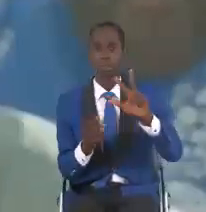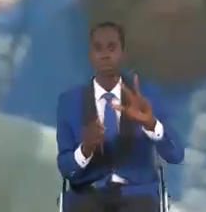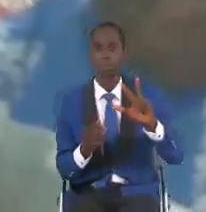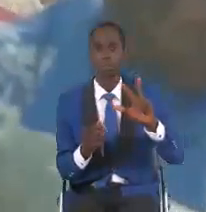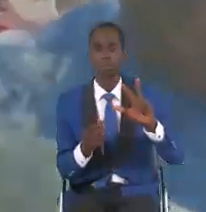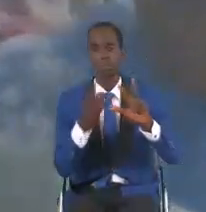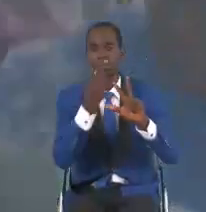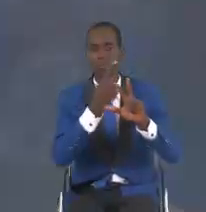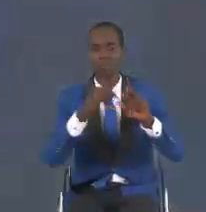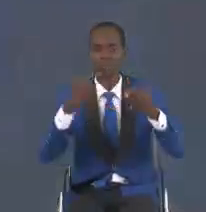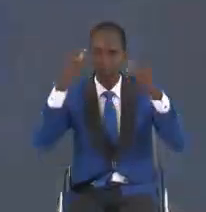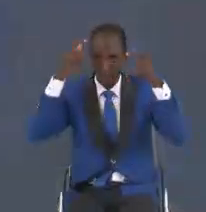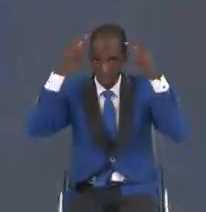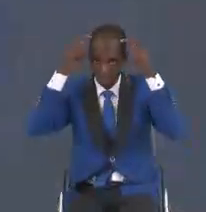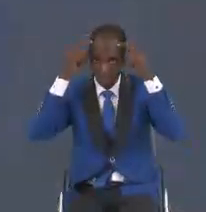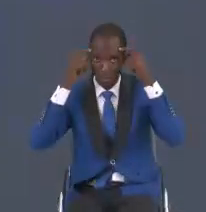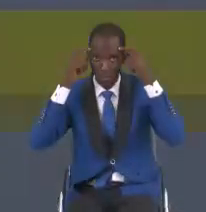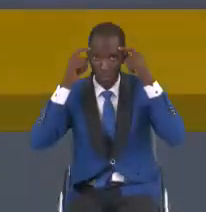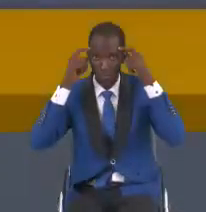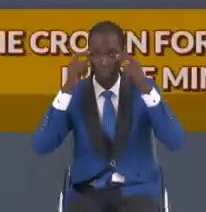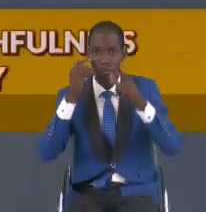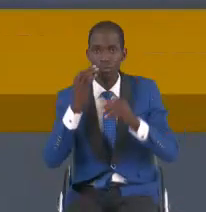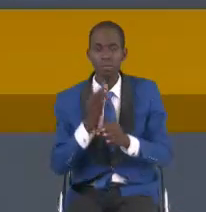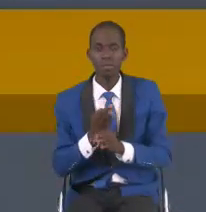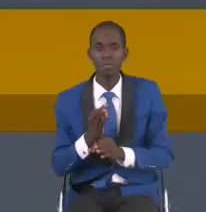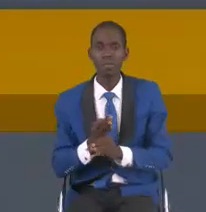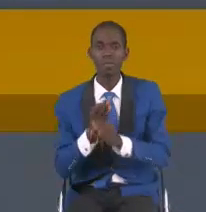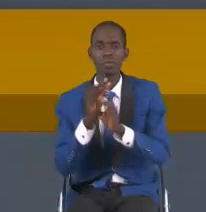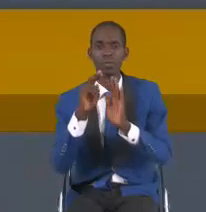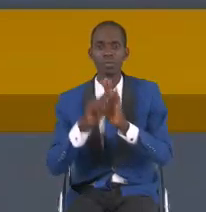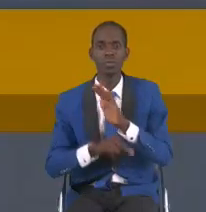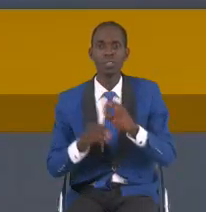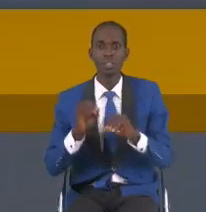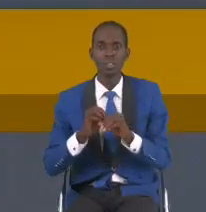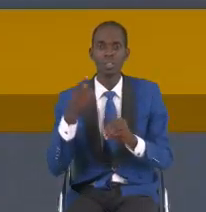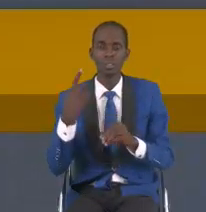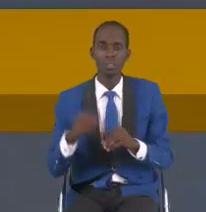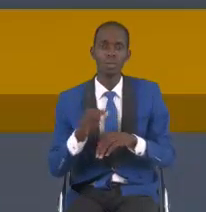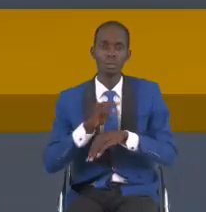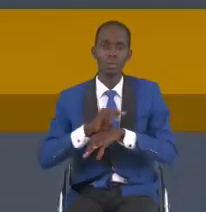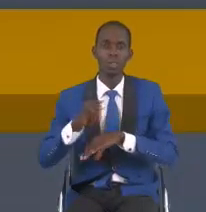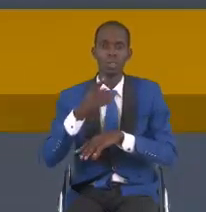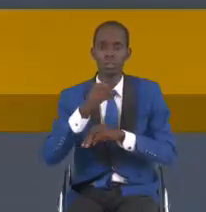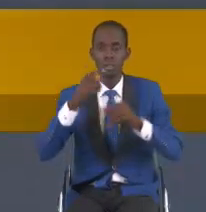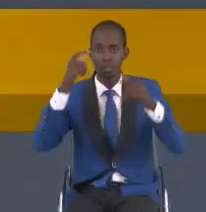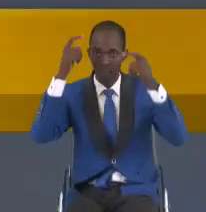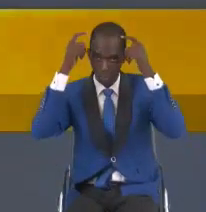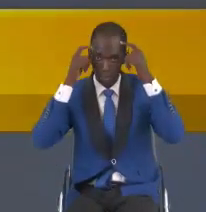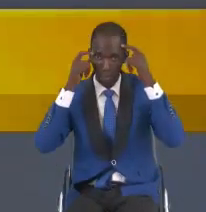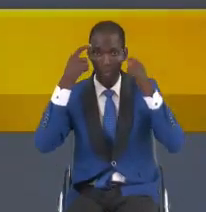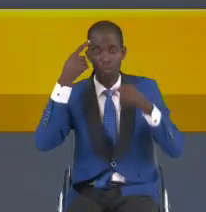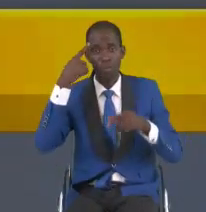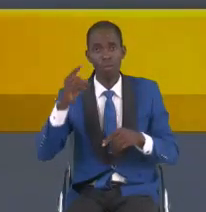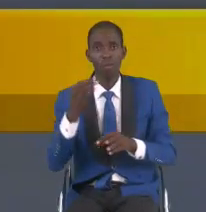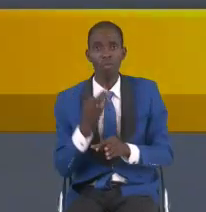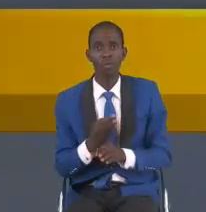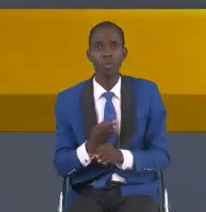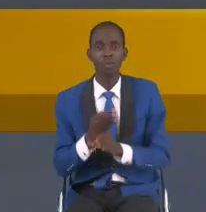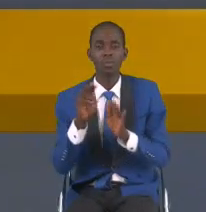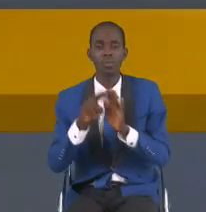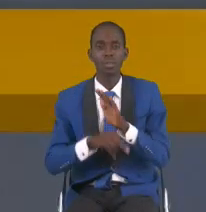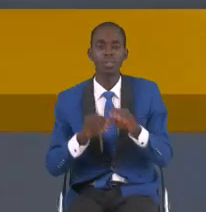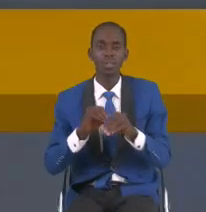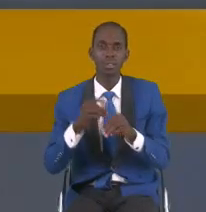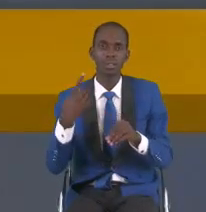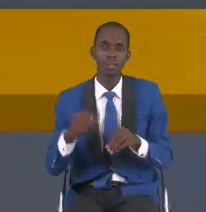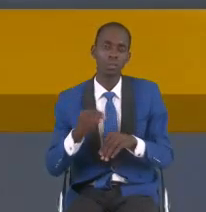crown of faithfulness in the ministry. The crown for faithfulness in the ministry.